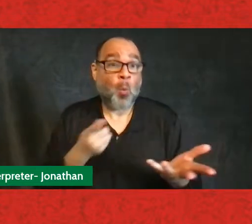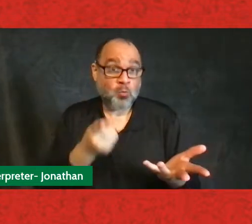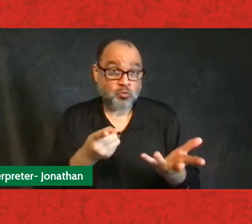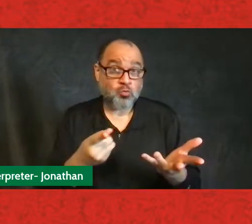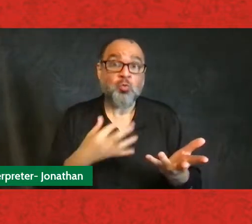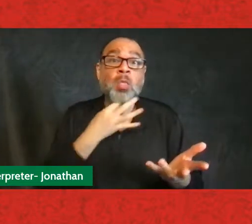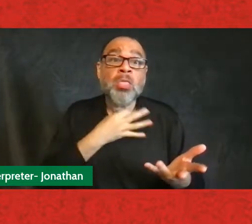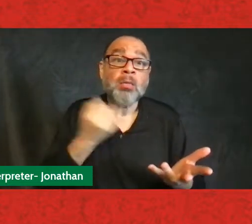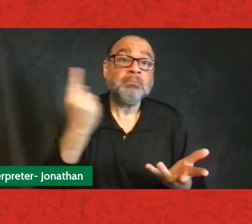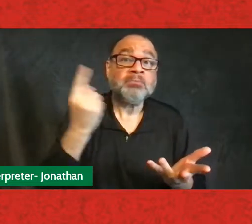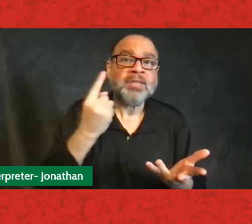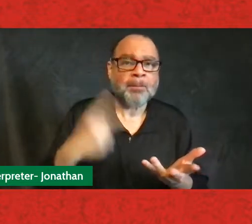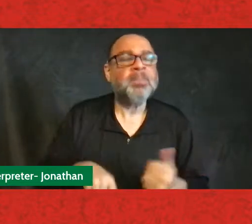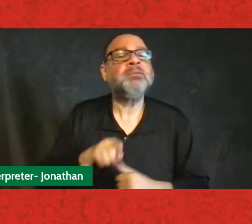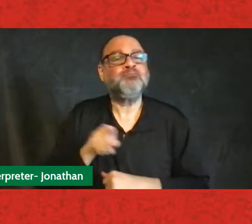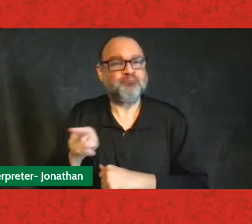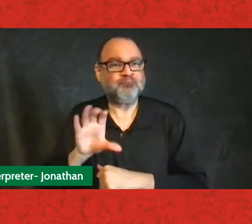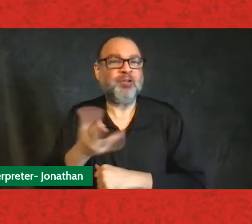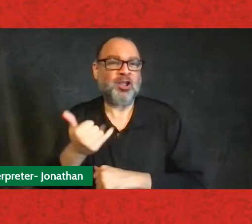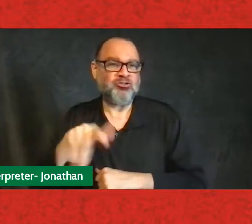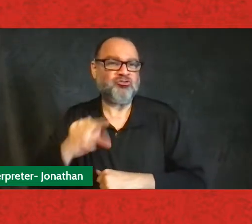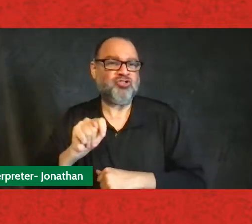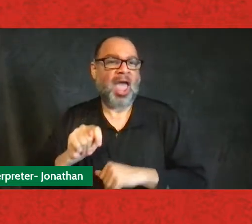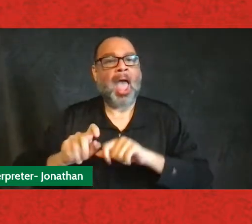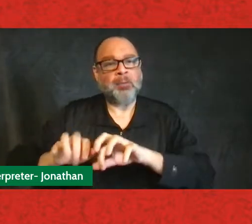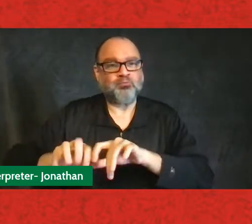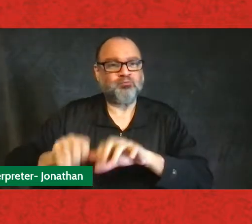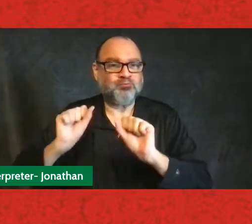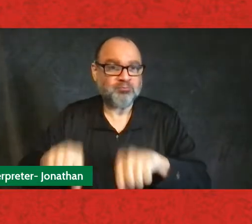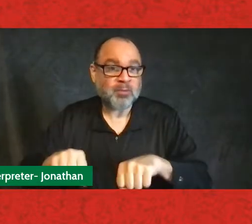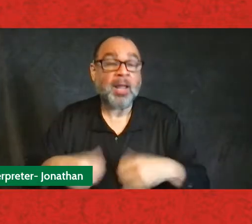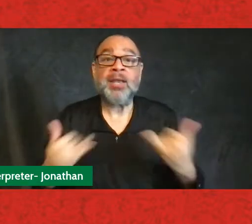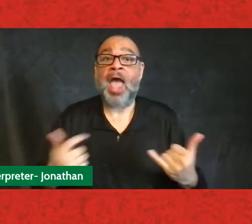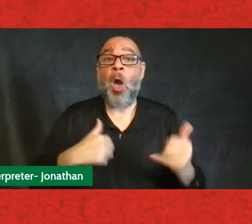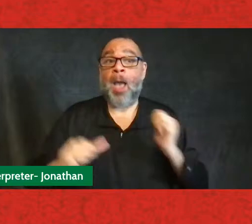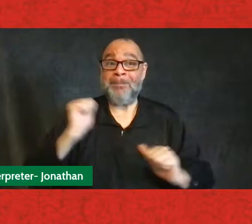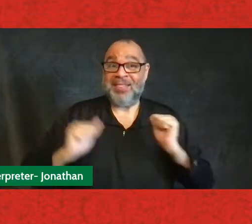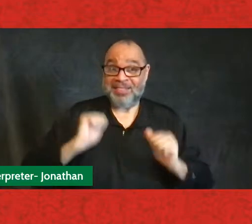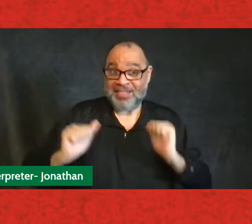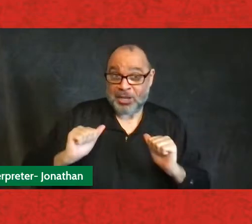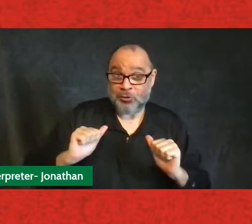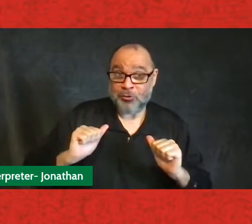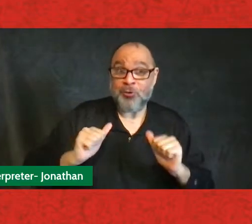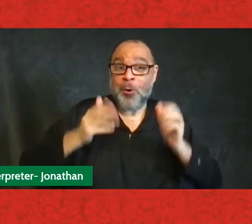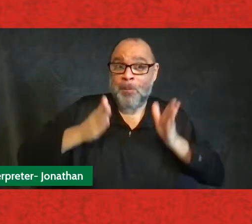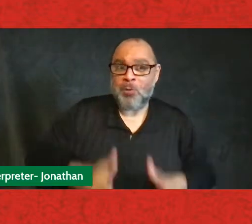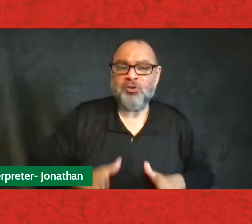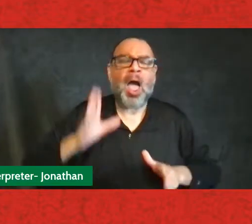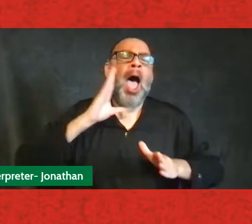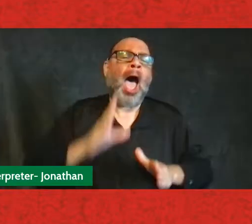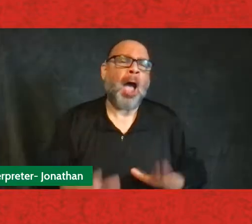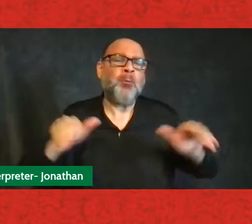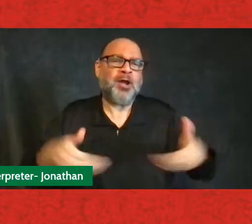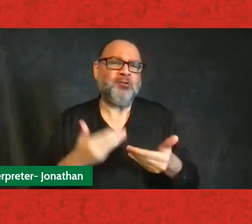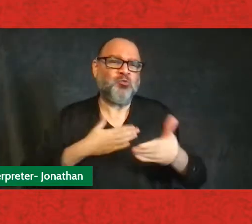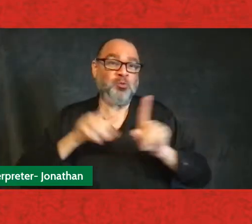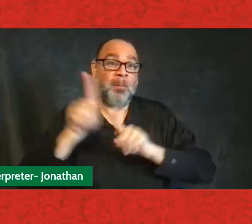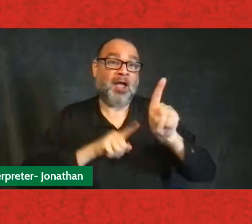chat. And I'm going to do this because I'm a theater person. I'm going to introduce my stars in alphabetical